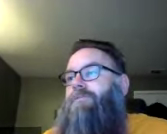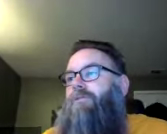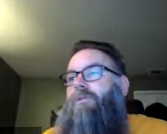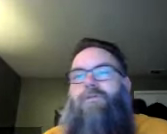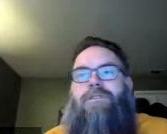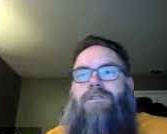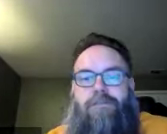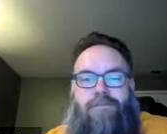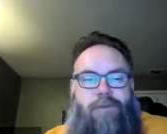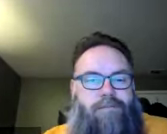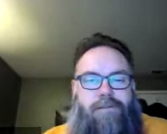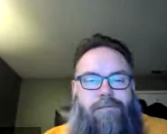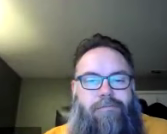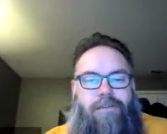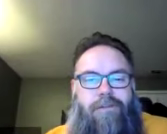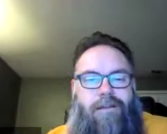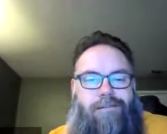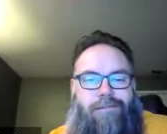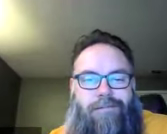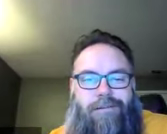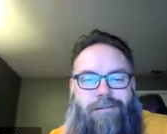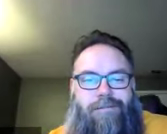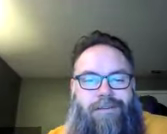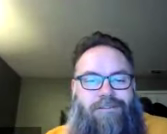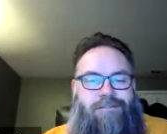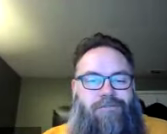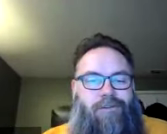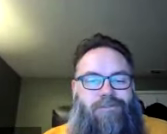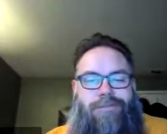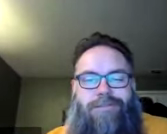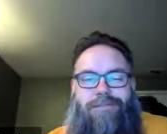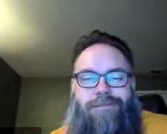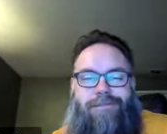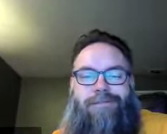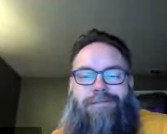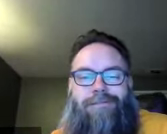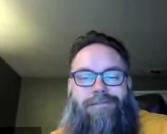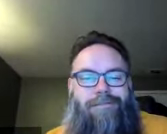assuming some of our workforce initiatives possibly may have gotten touched. Do we know which ones?